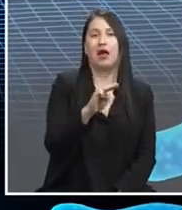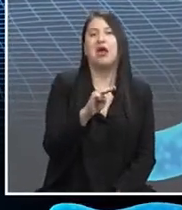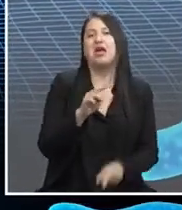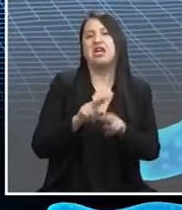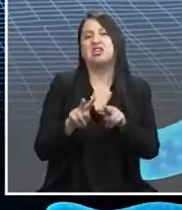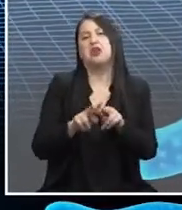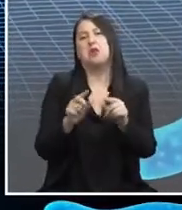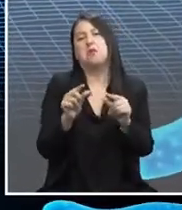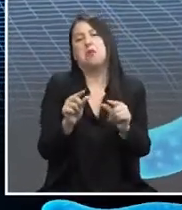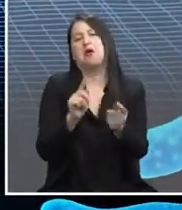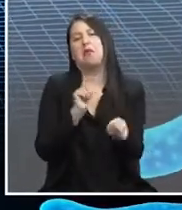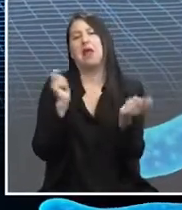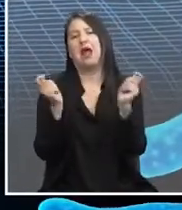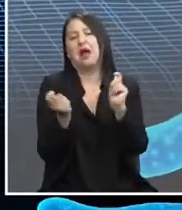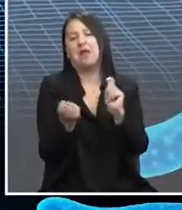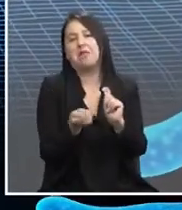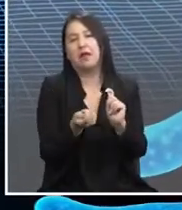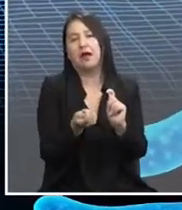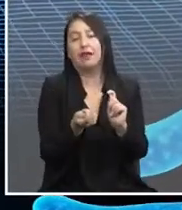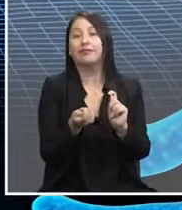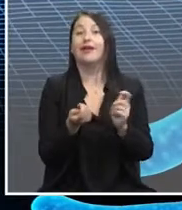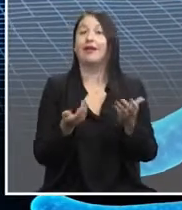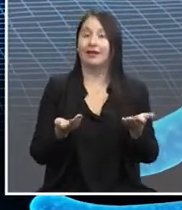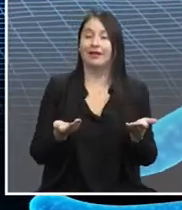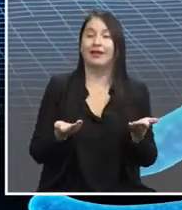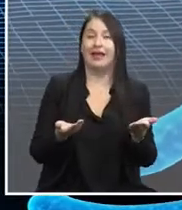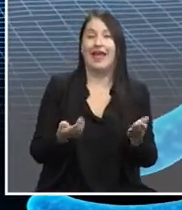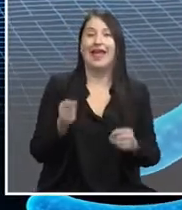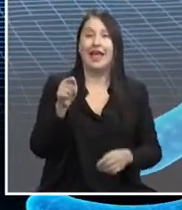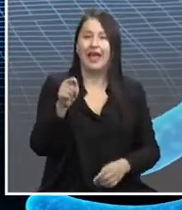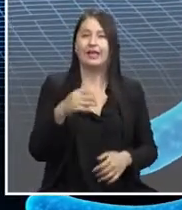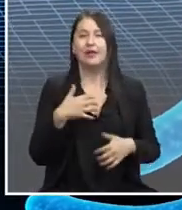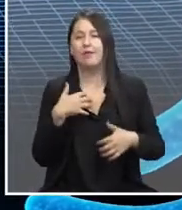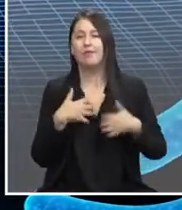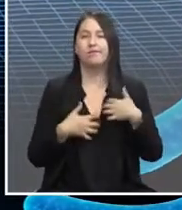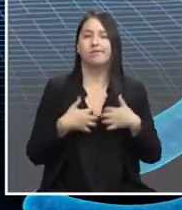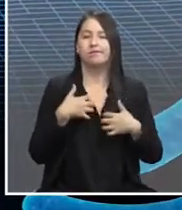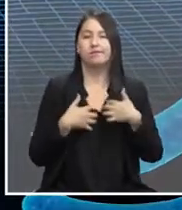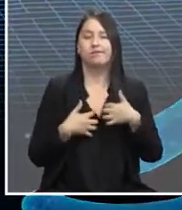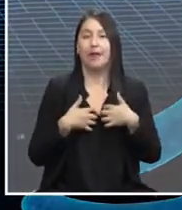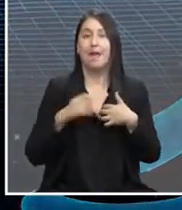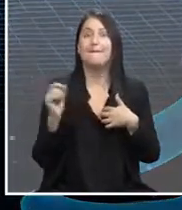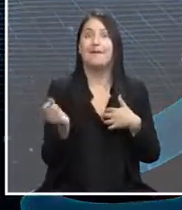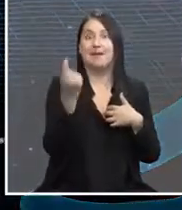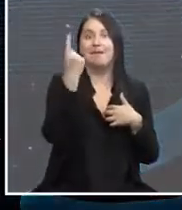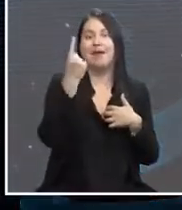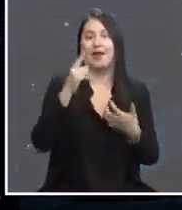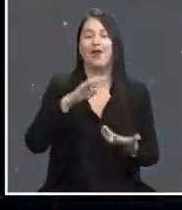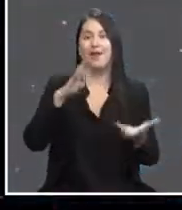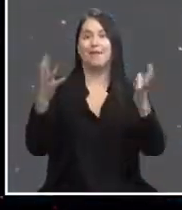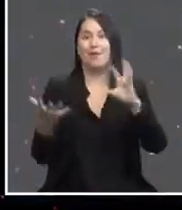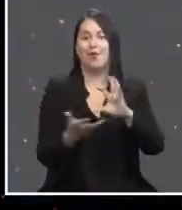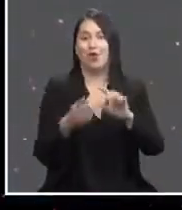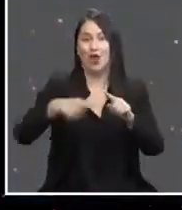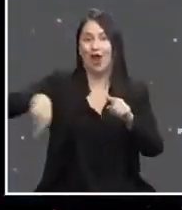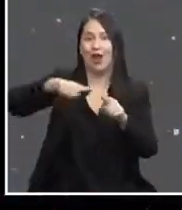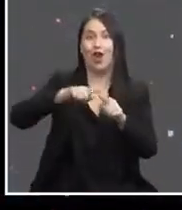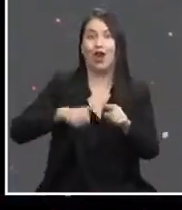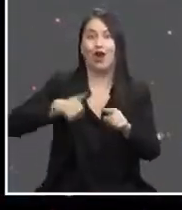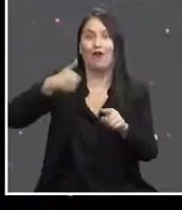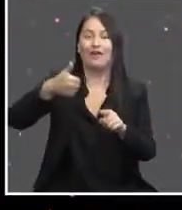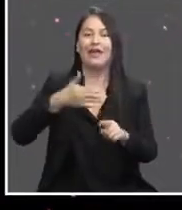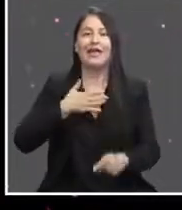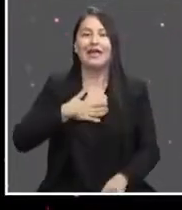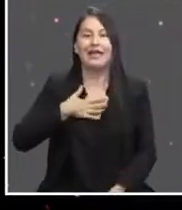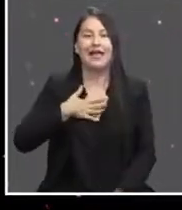global concern, causing some of them to question whether their children will have an Earth that is habitable, or whether, in